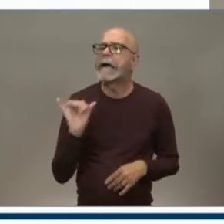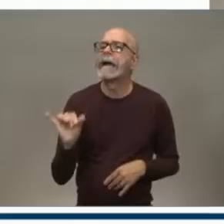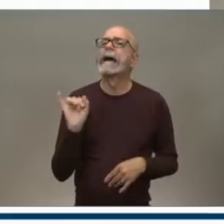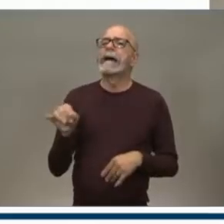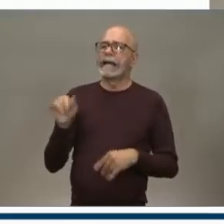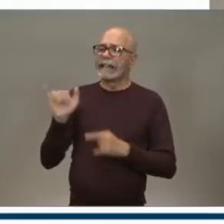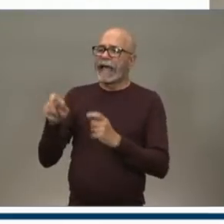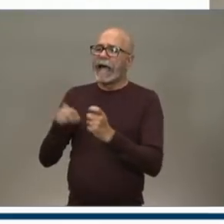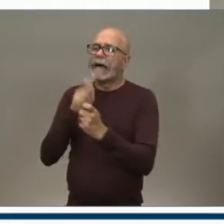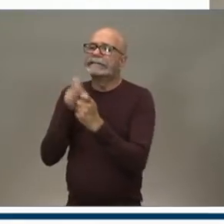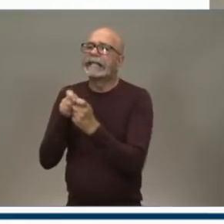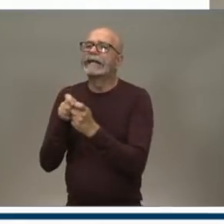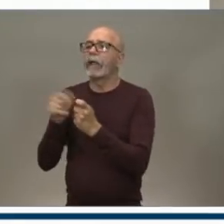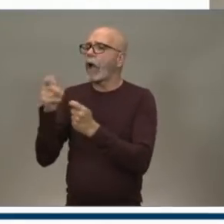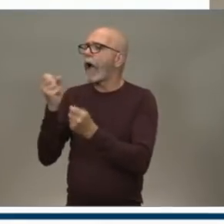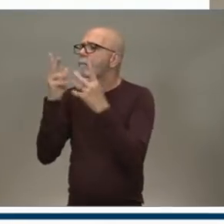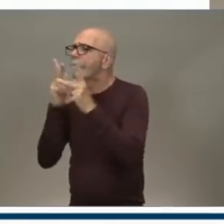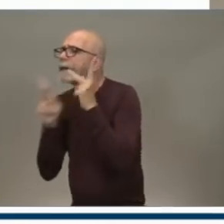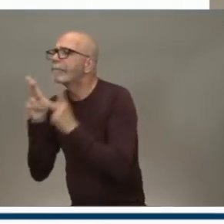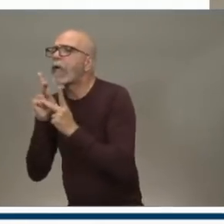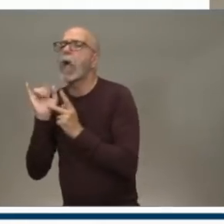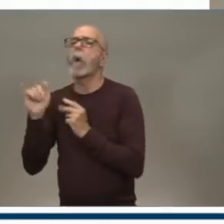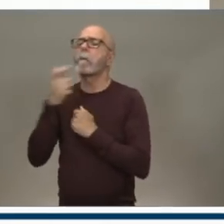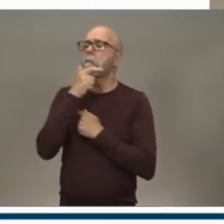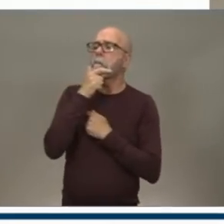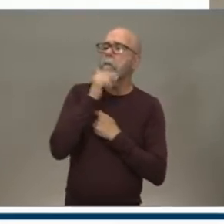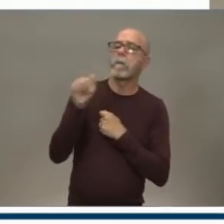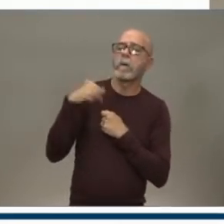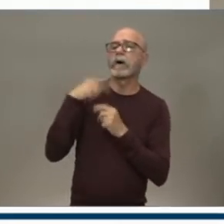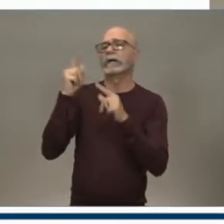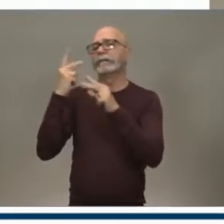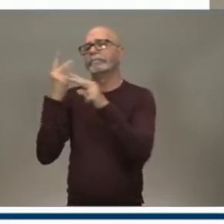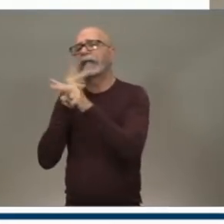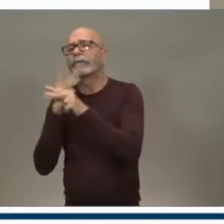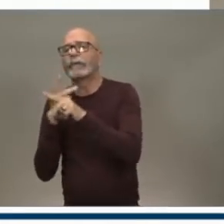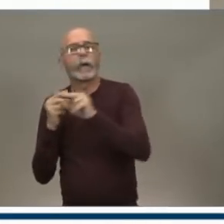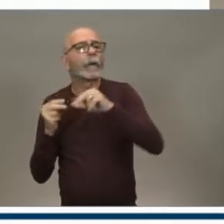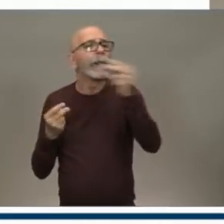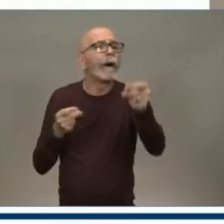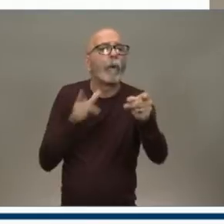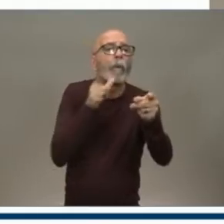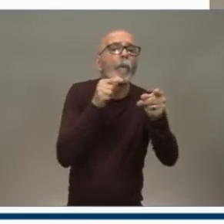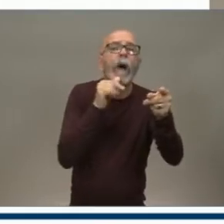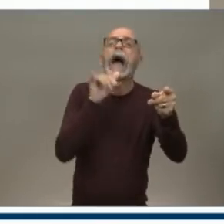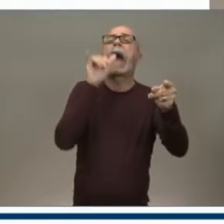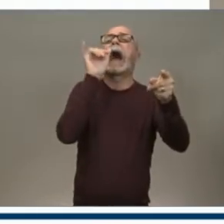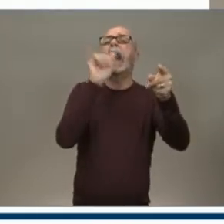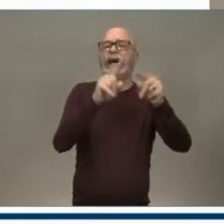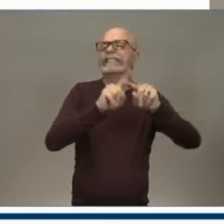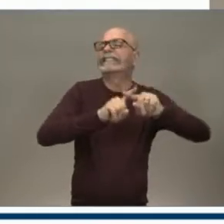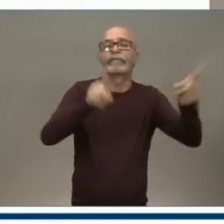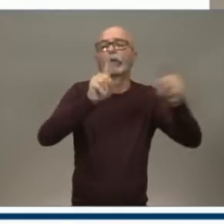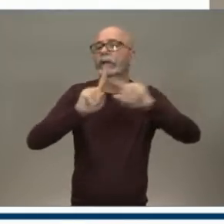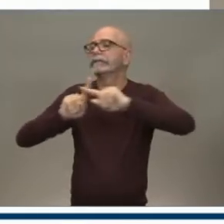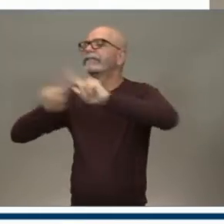exposed. So the next school, we might take somewhat different action. So we don't have a plan that we turn to and